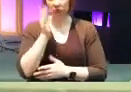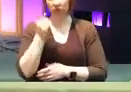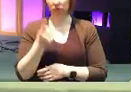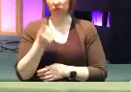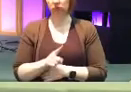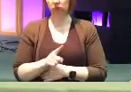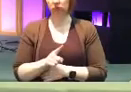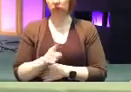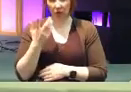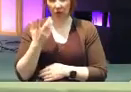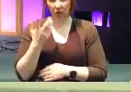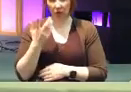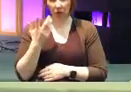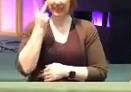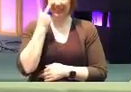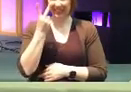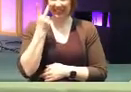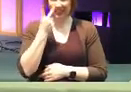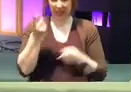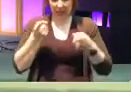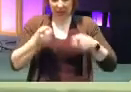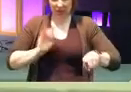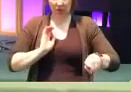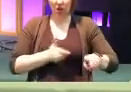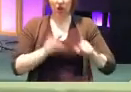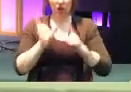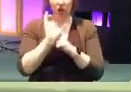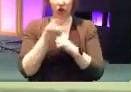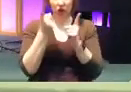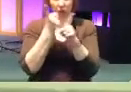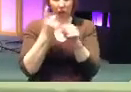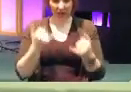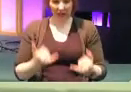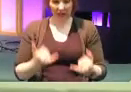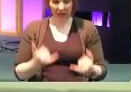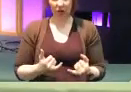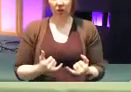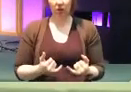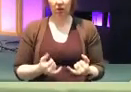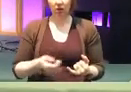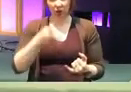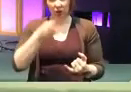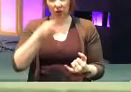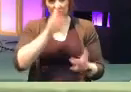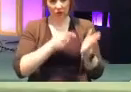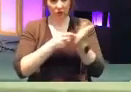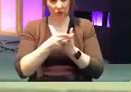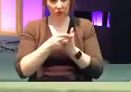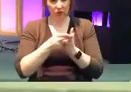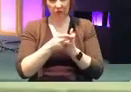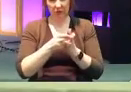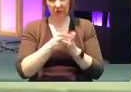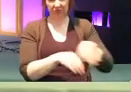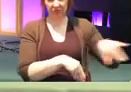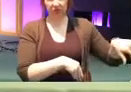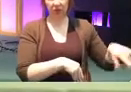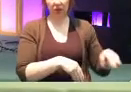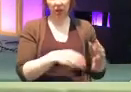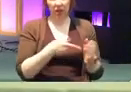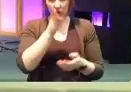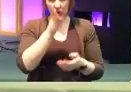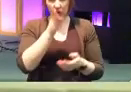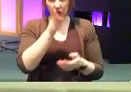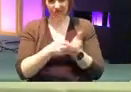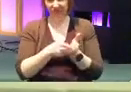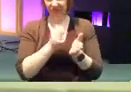And we're seeing that happen in our culture right now. God's truth has been marginalized. God's church has been labeled